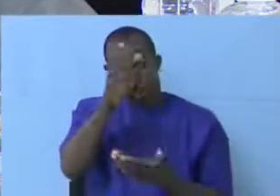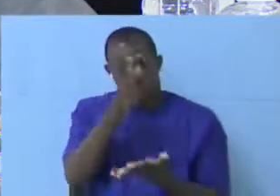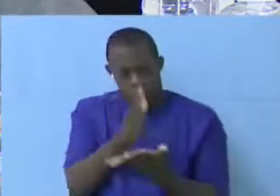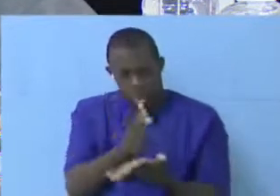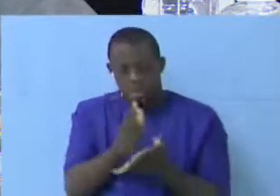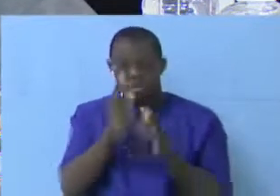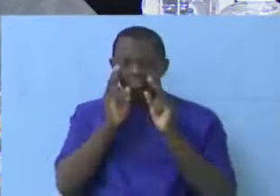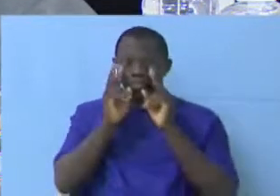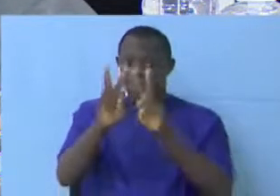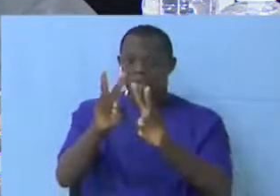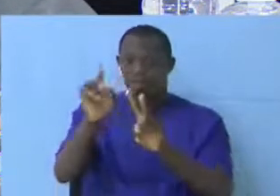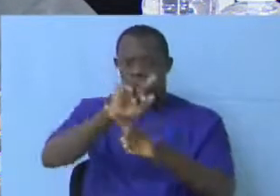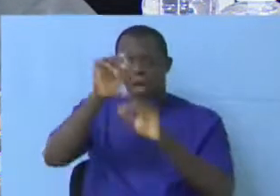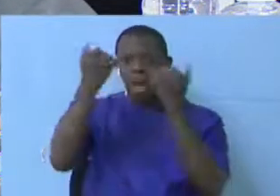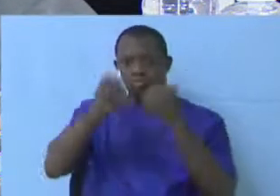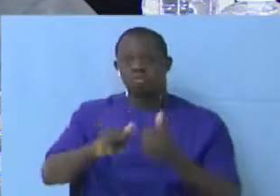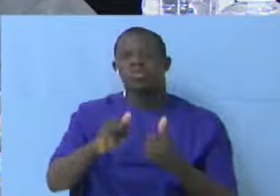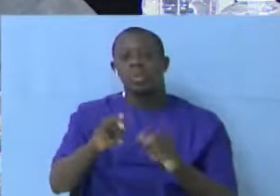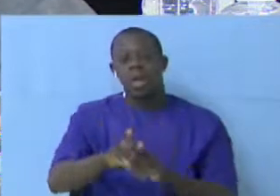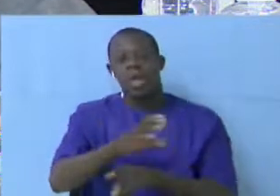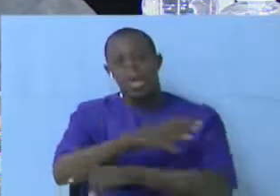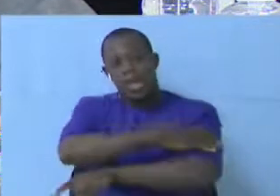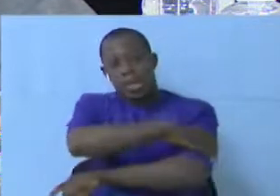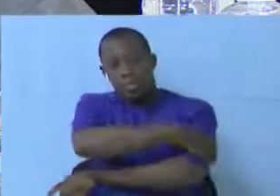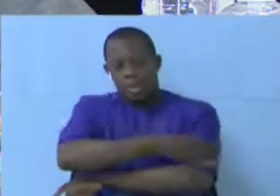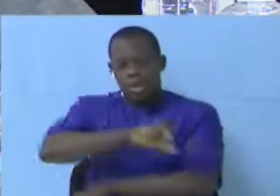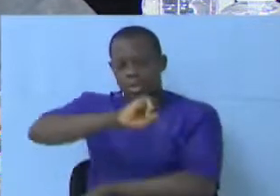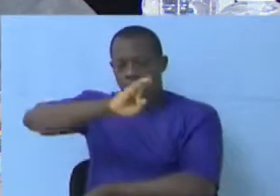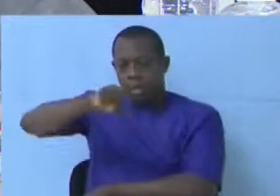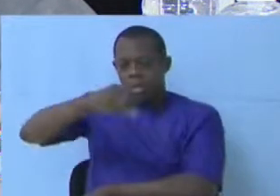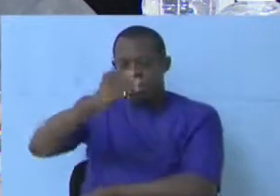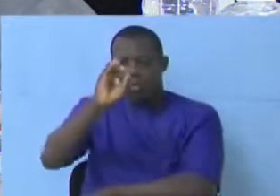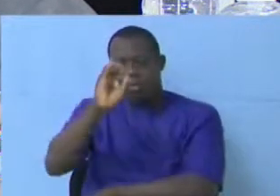of was it Captain Job and